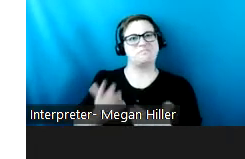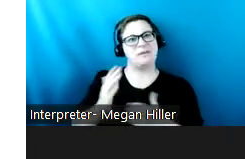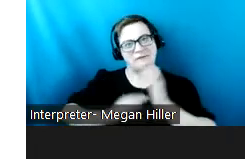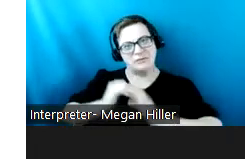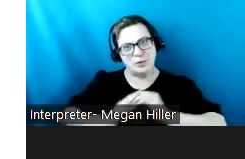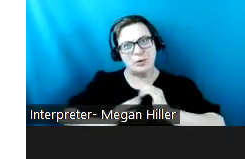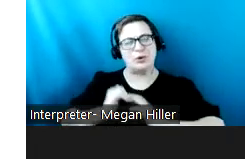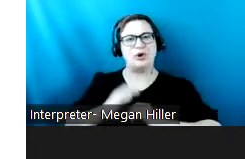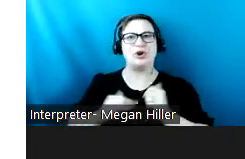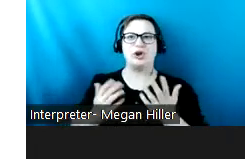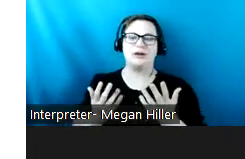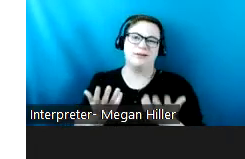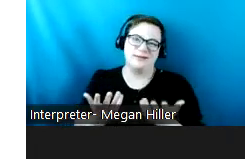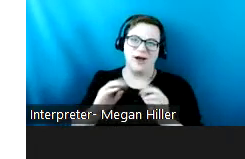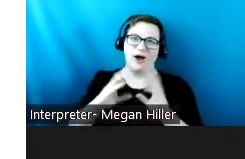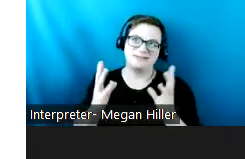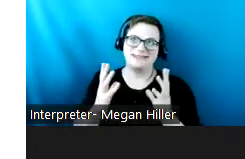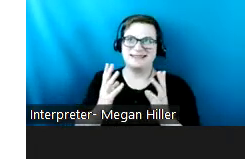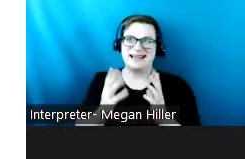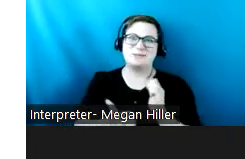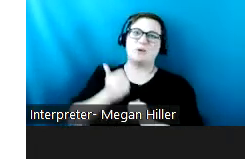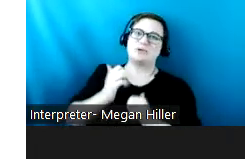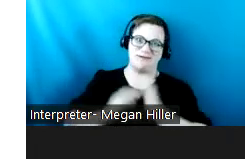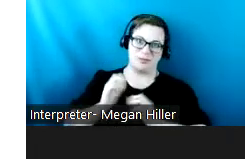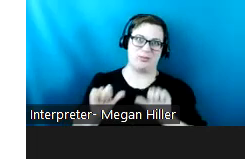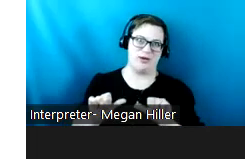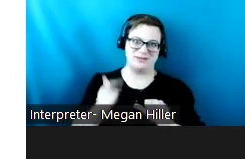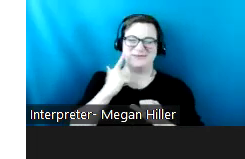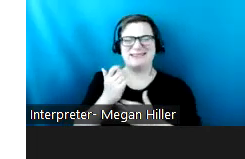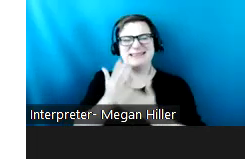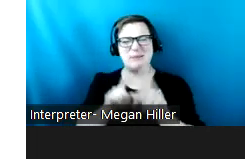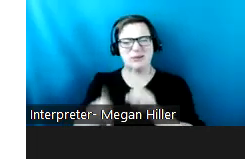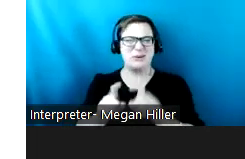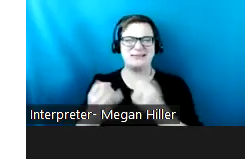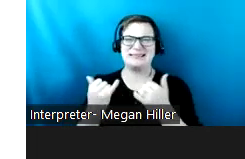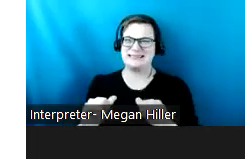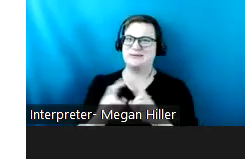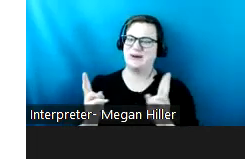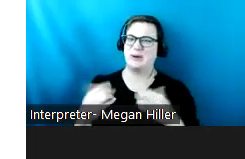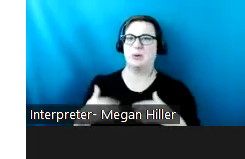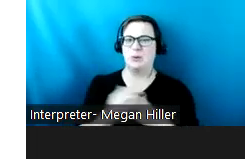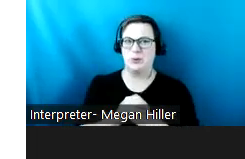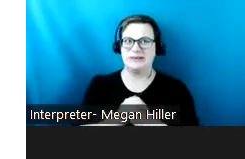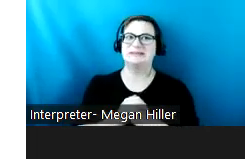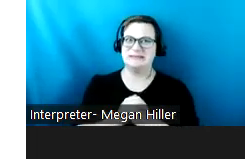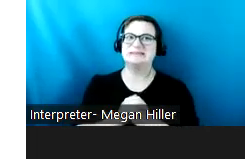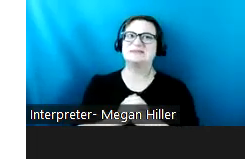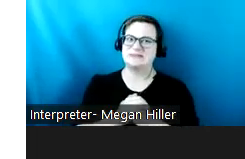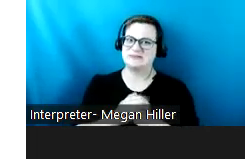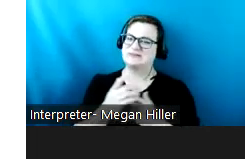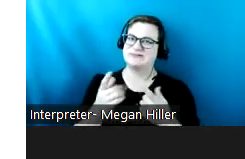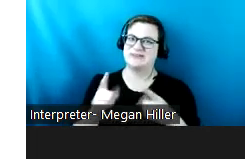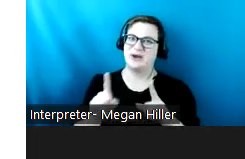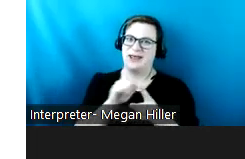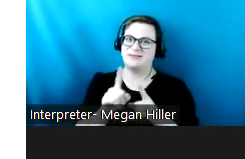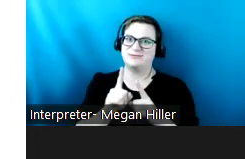comfortable, or obviously as comfortable as you can be with some of these questions. Obviously, there's still very intimate conversations to have